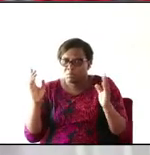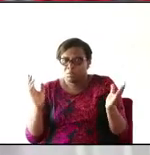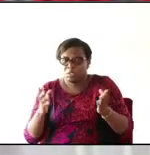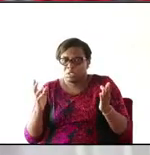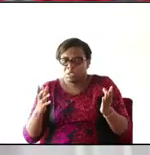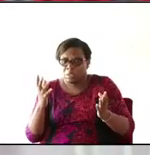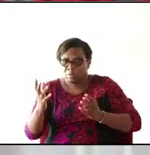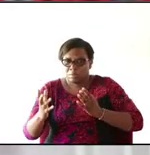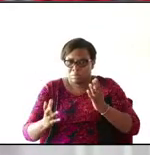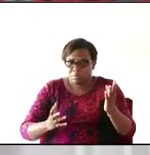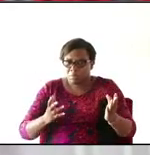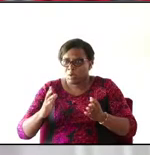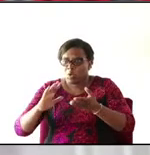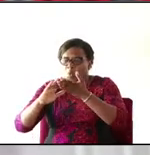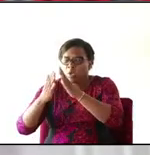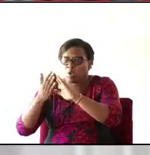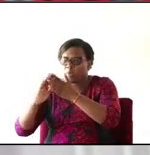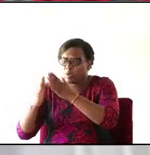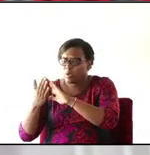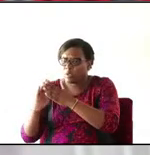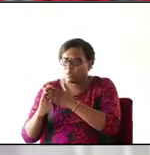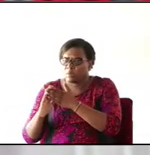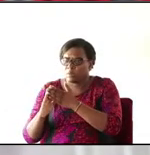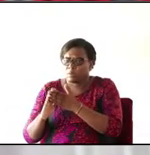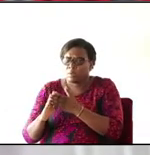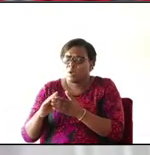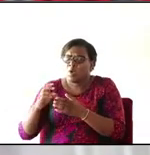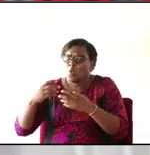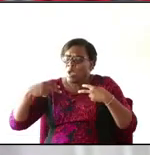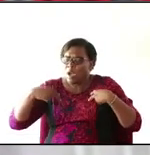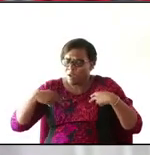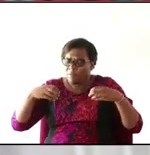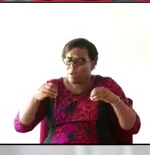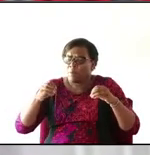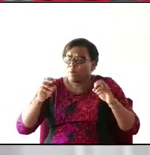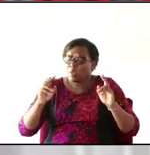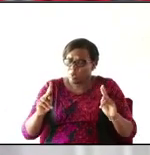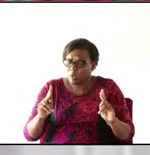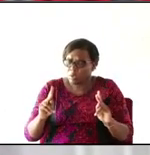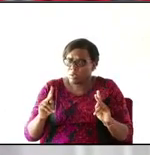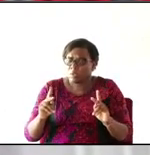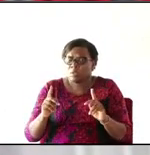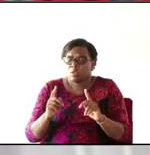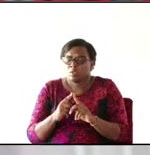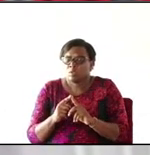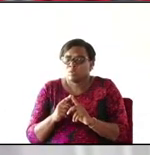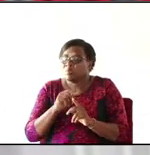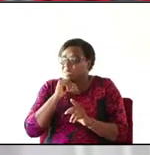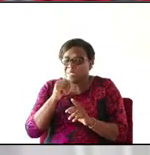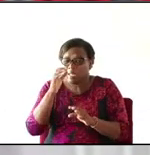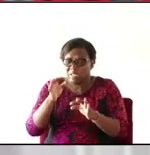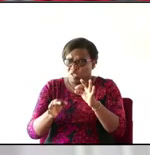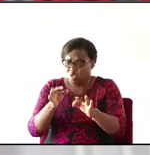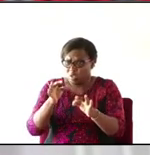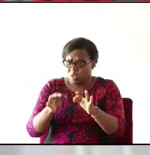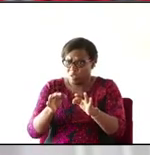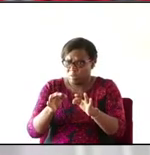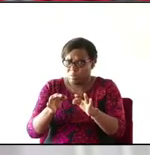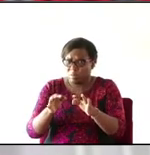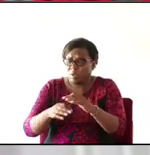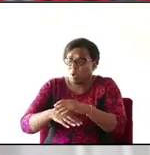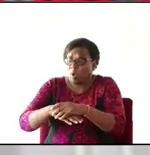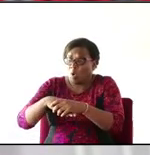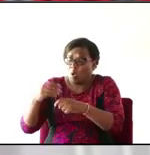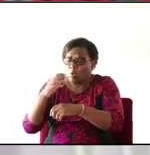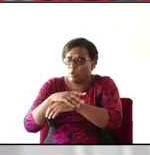community. We have an opportunity to be non-judgmental, to get out